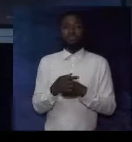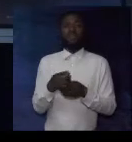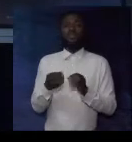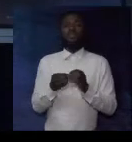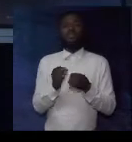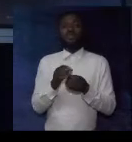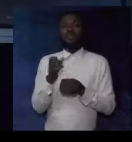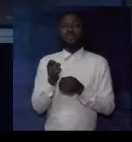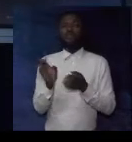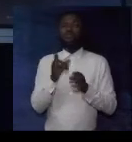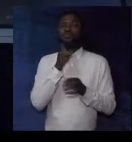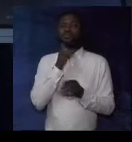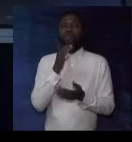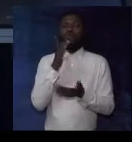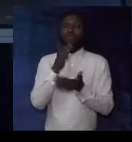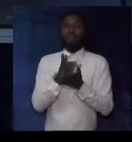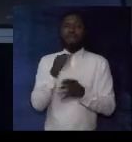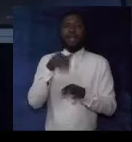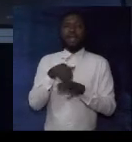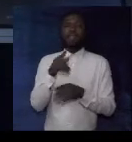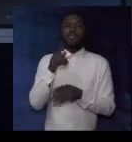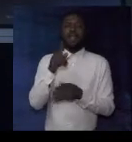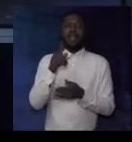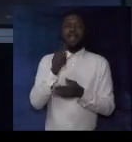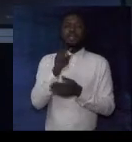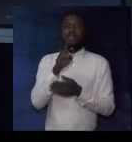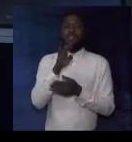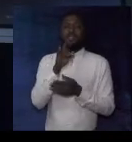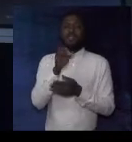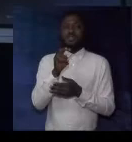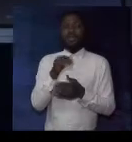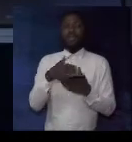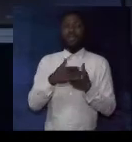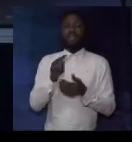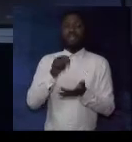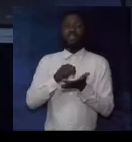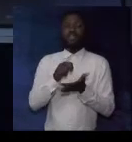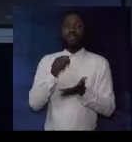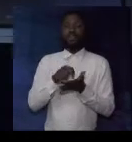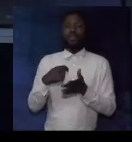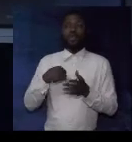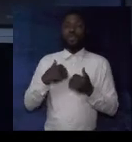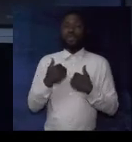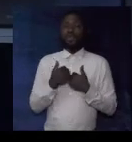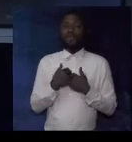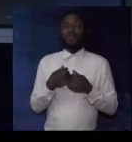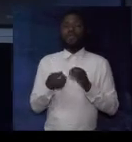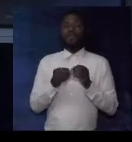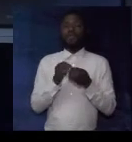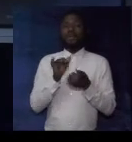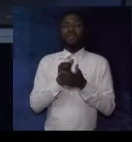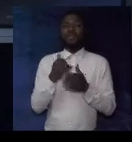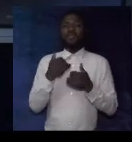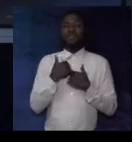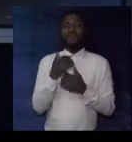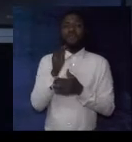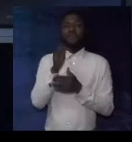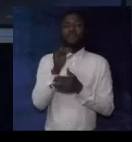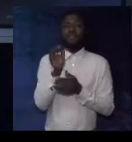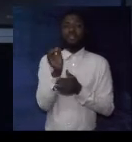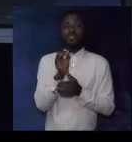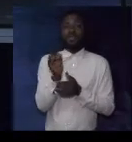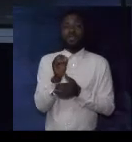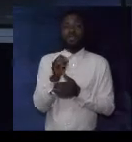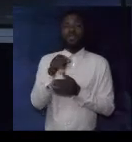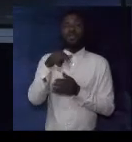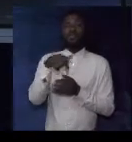the back of your mind. But numbers do not stop at trillions. You see, after trillions, we have a number that has 15 zeros.